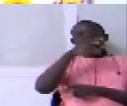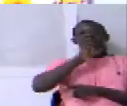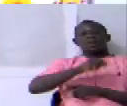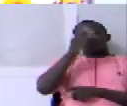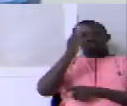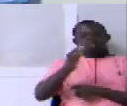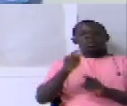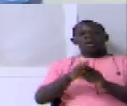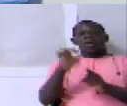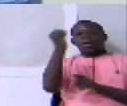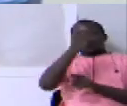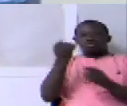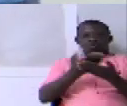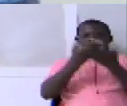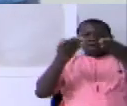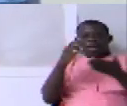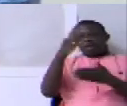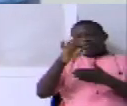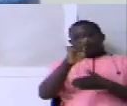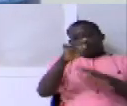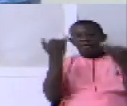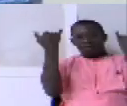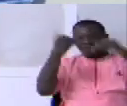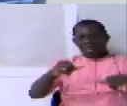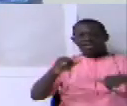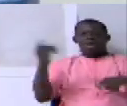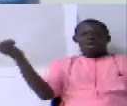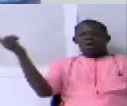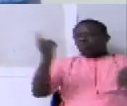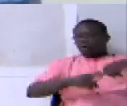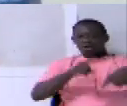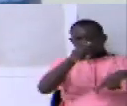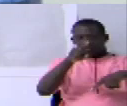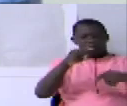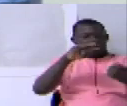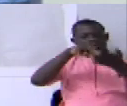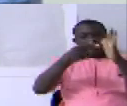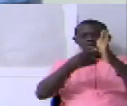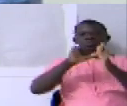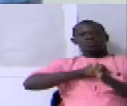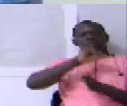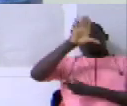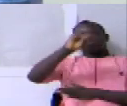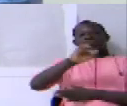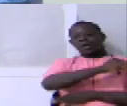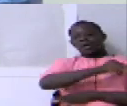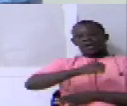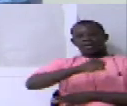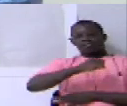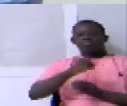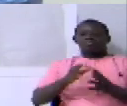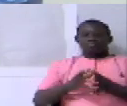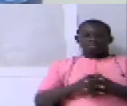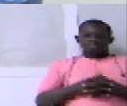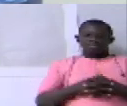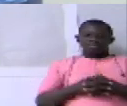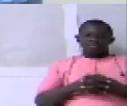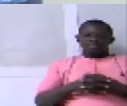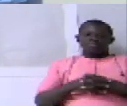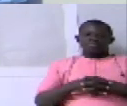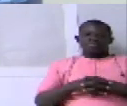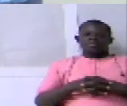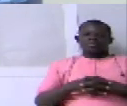by failing to punish you, he has committed a crime. Katu atenyante te kulula bari amake.